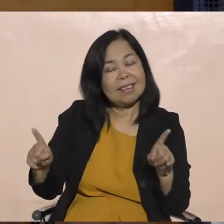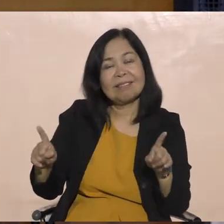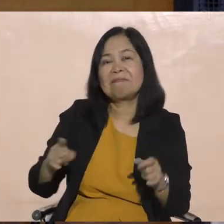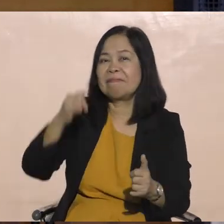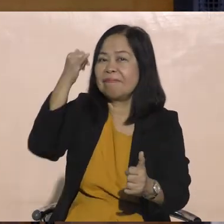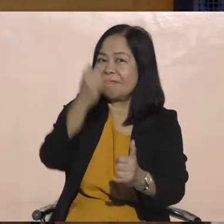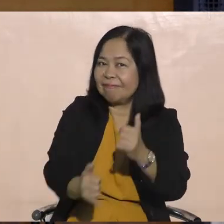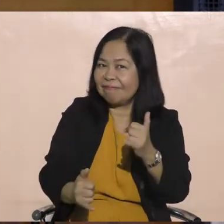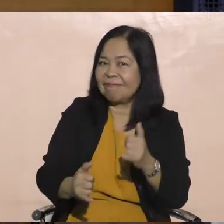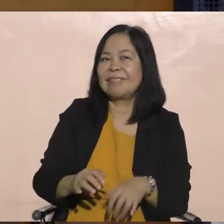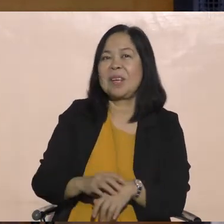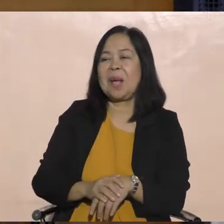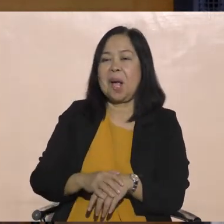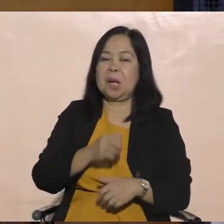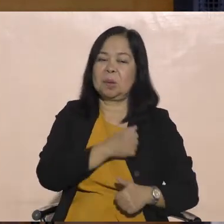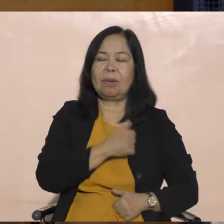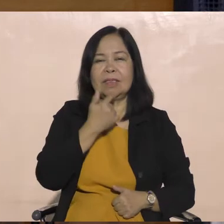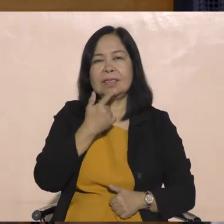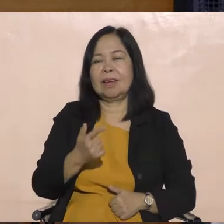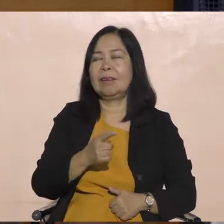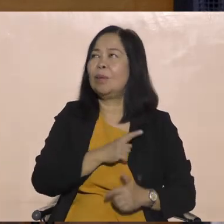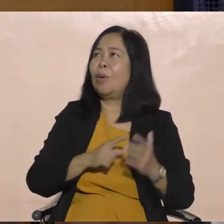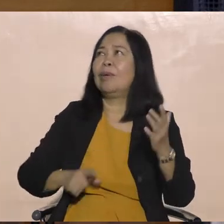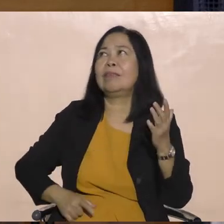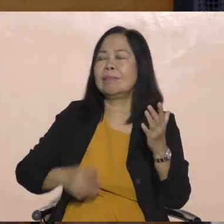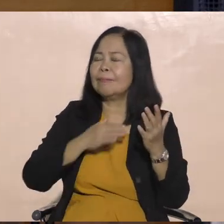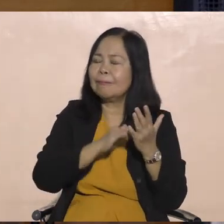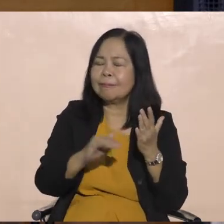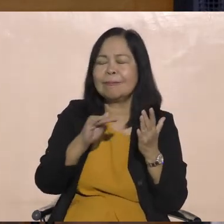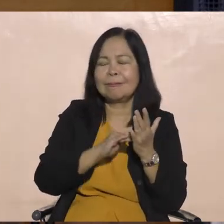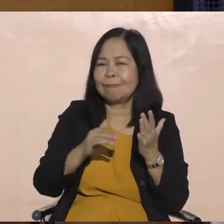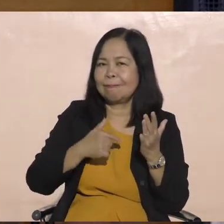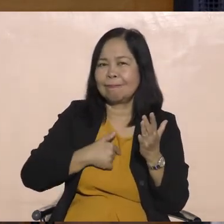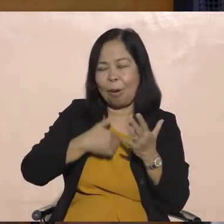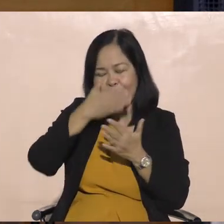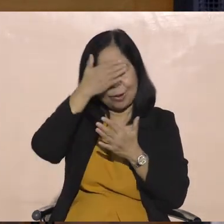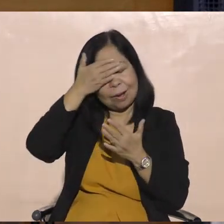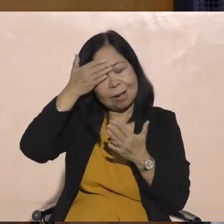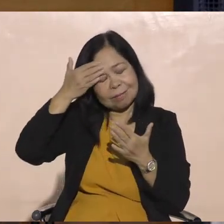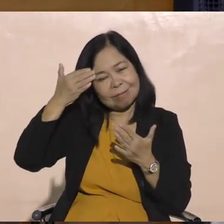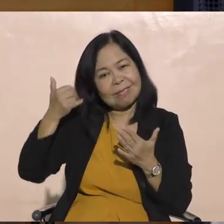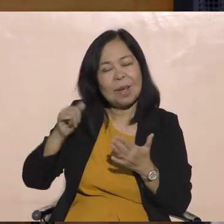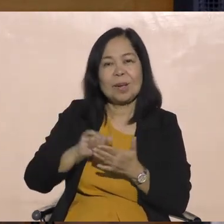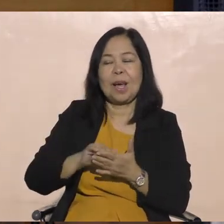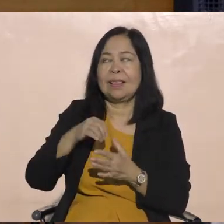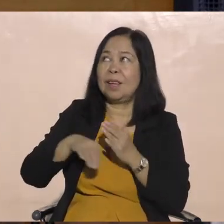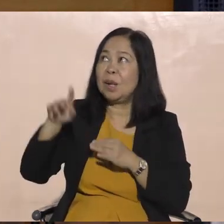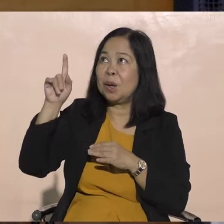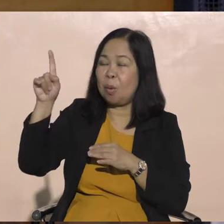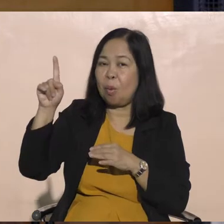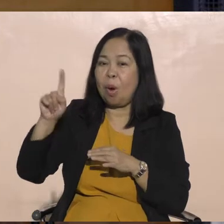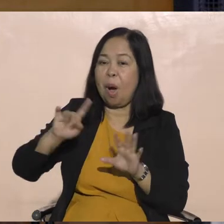said, "Forgive me, Lord. I had forgotten that in you, a spider's